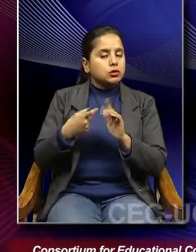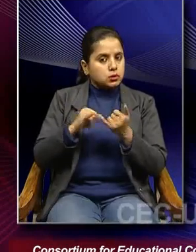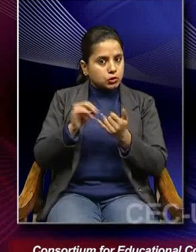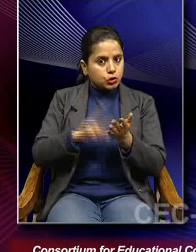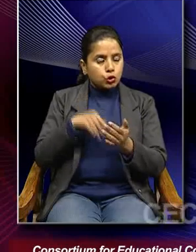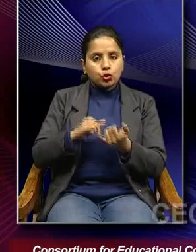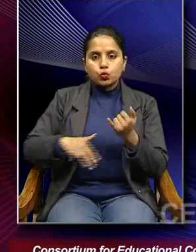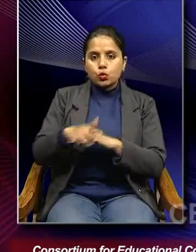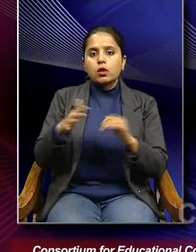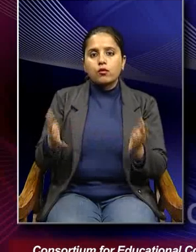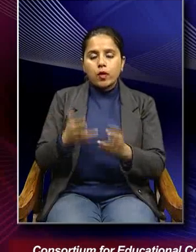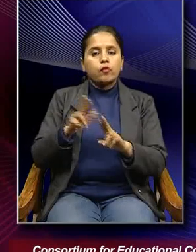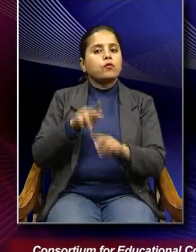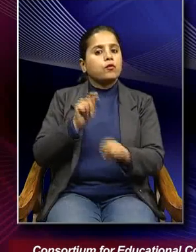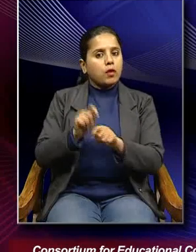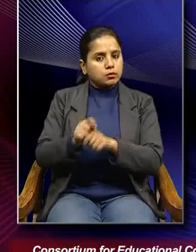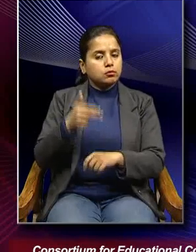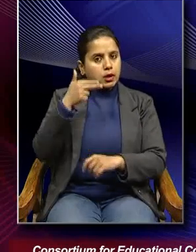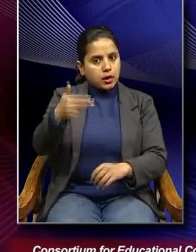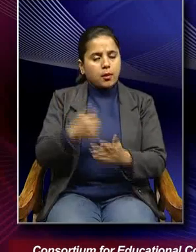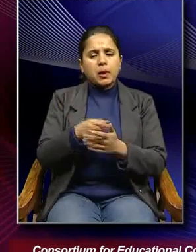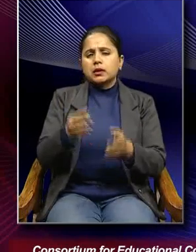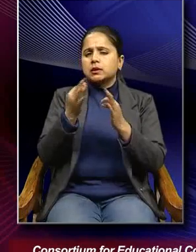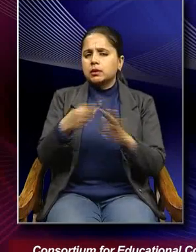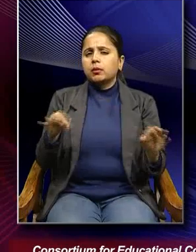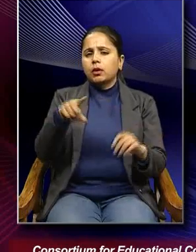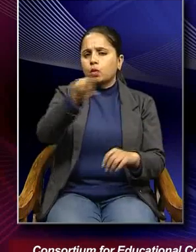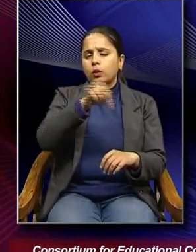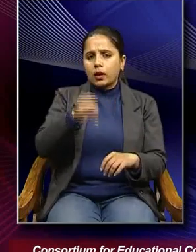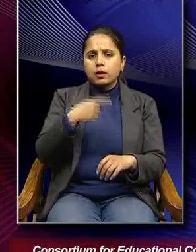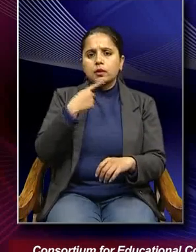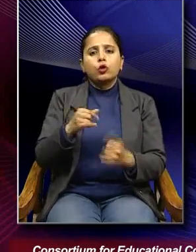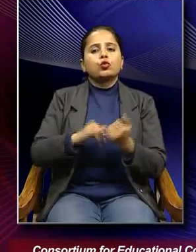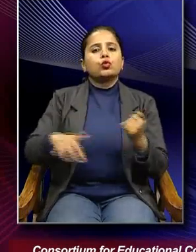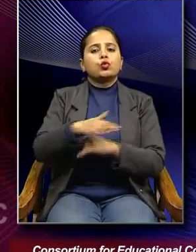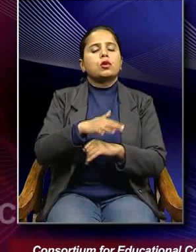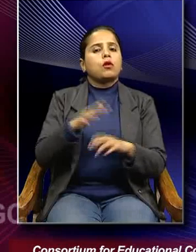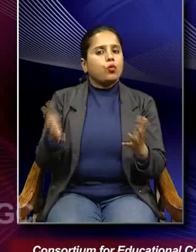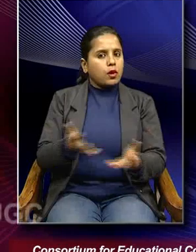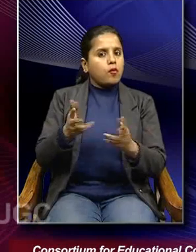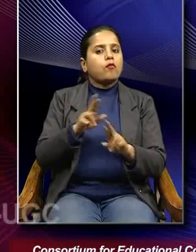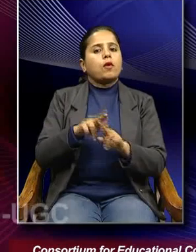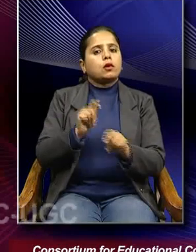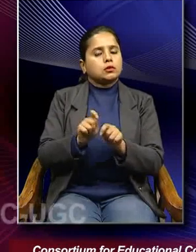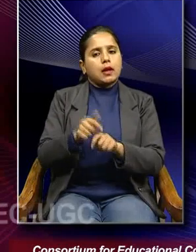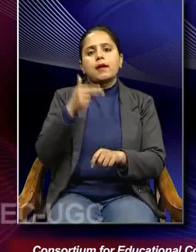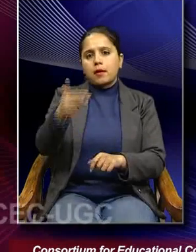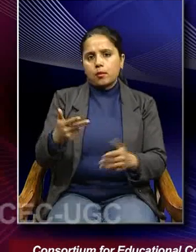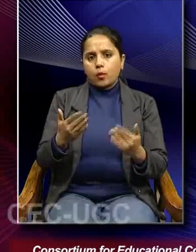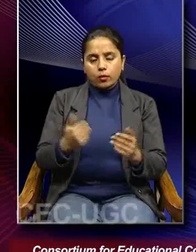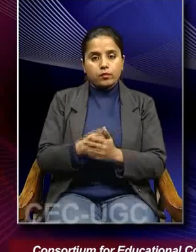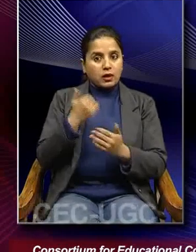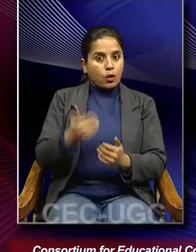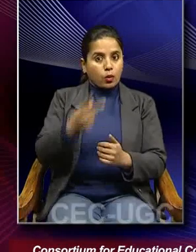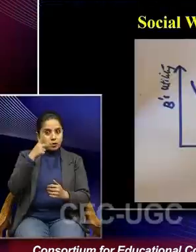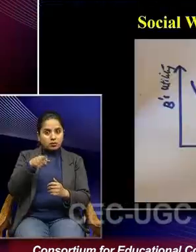welfare function. And more simply you can say a social welfare function also. As you can